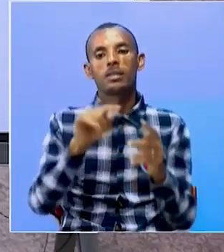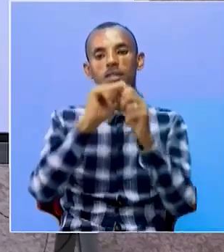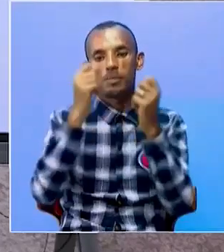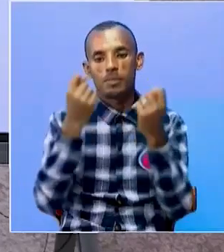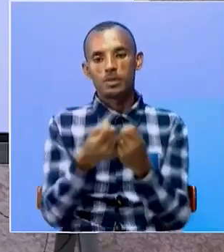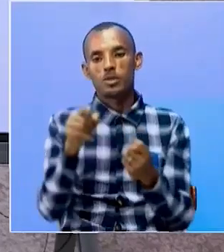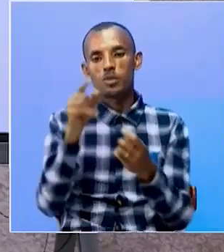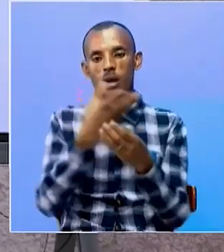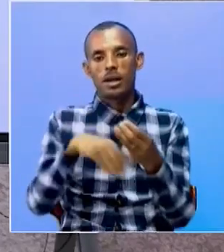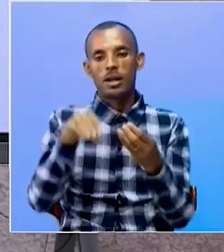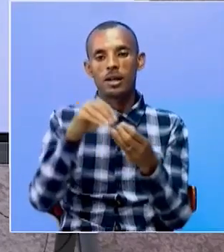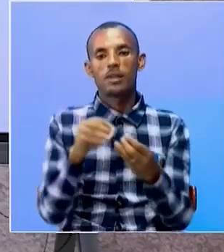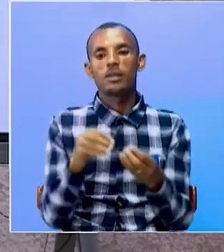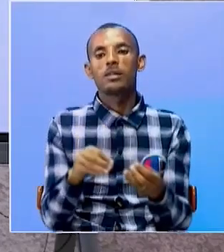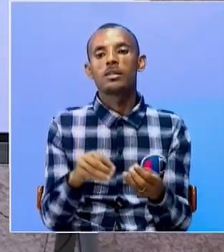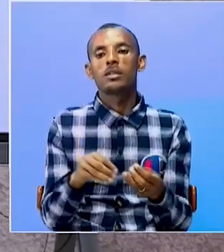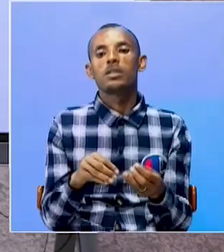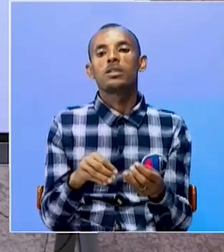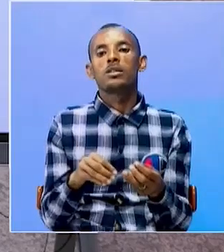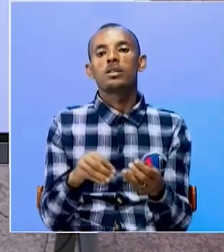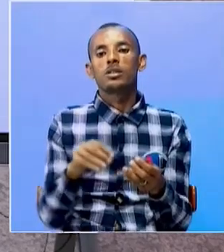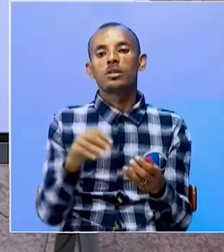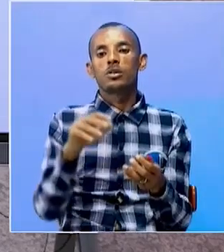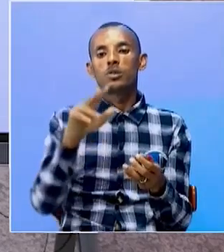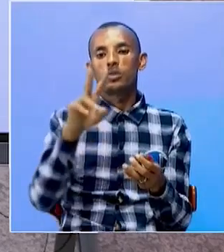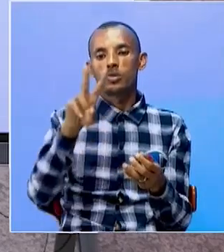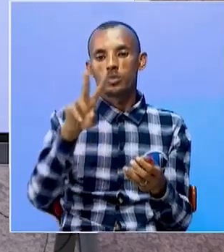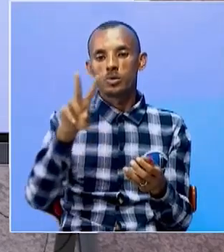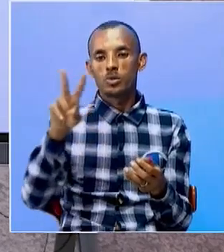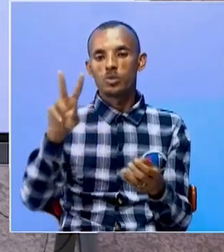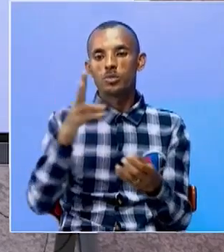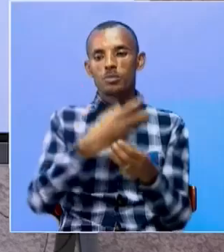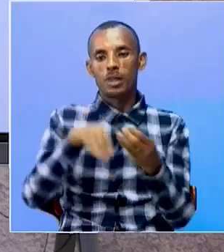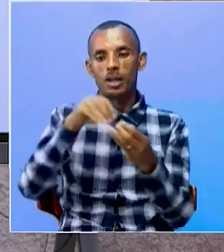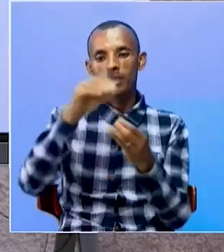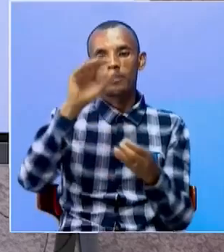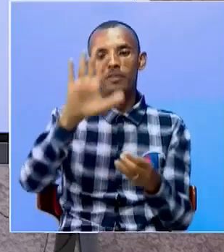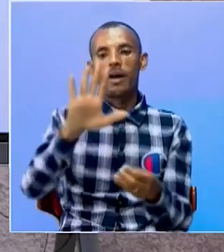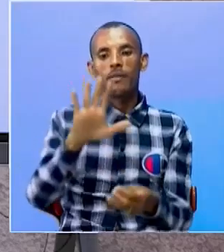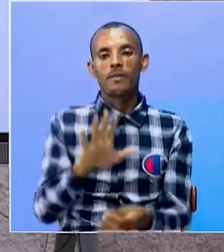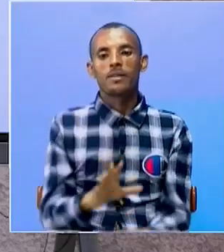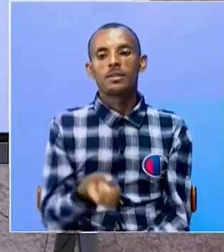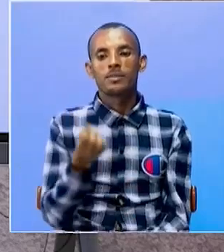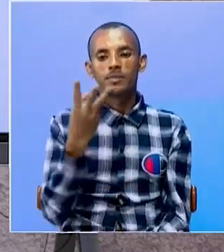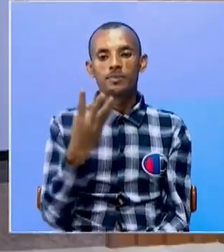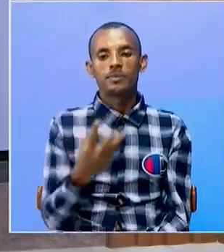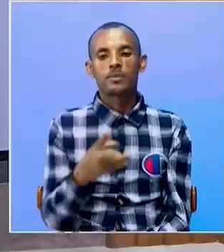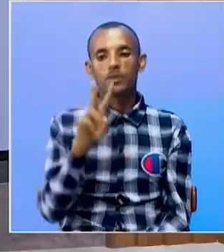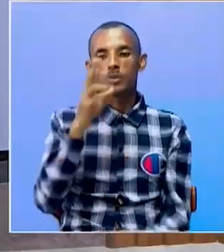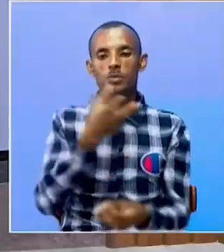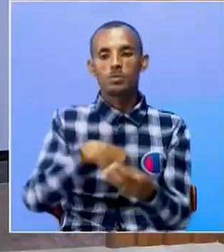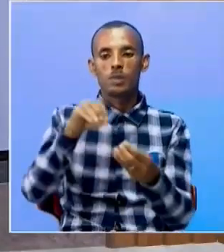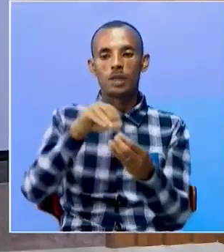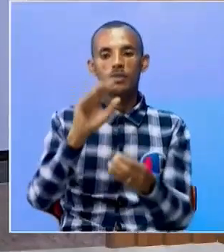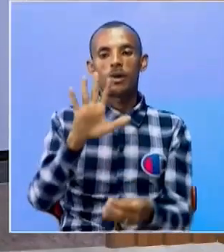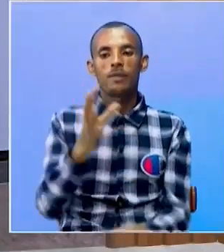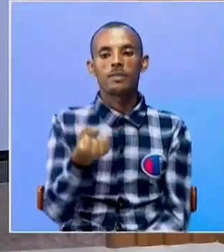Here, the numerical coefficient for this one 2, for this one is positive 5. 2 plus